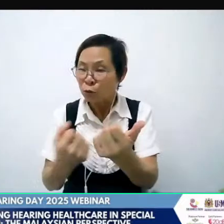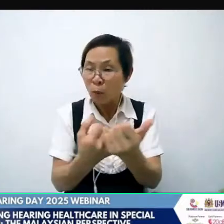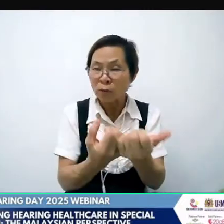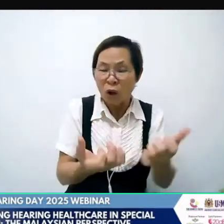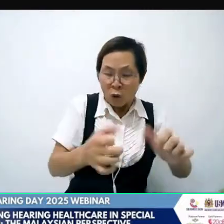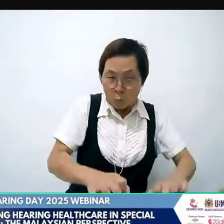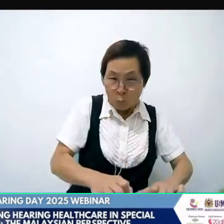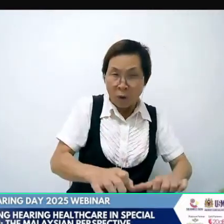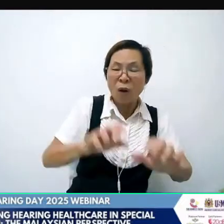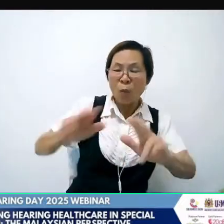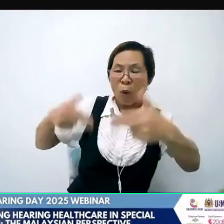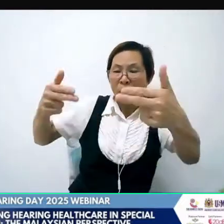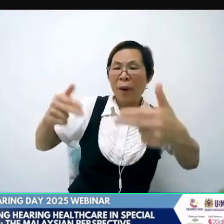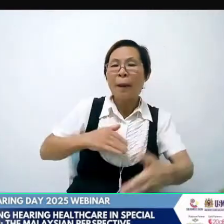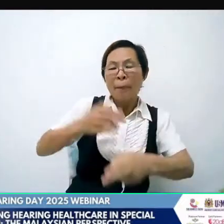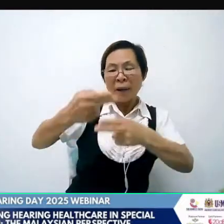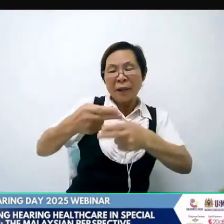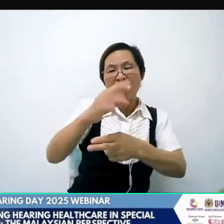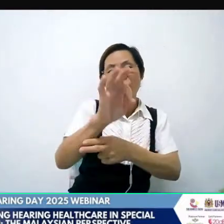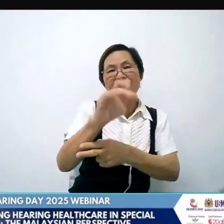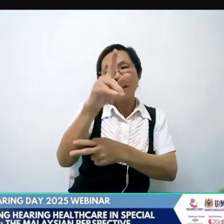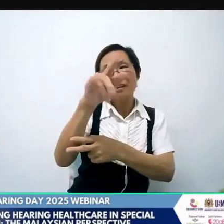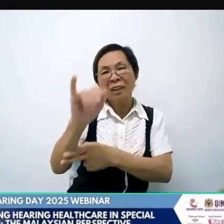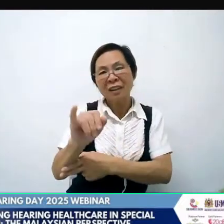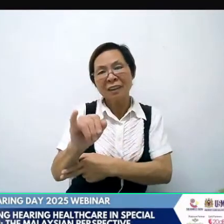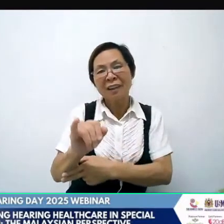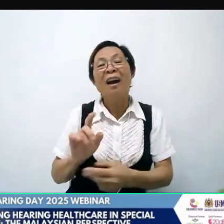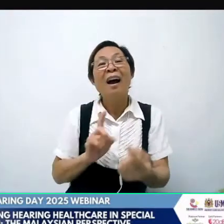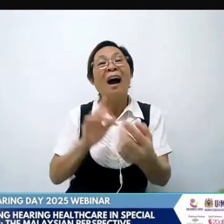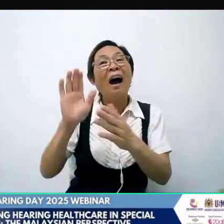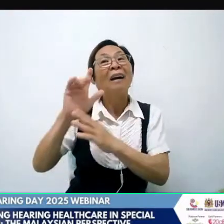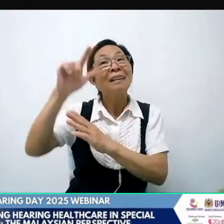event, my name is Fitri, signing off.